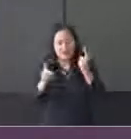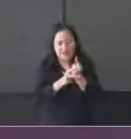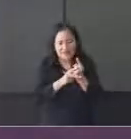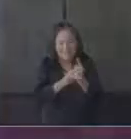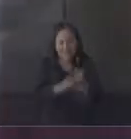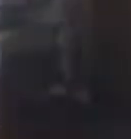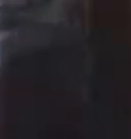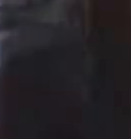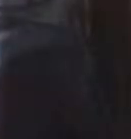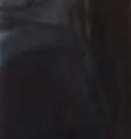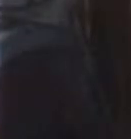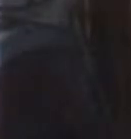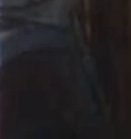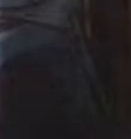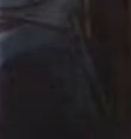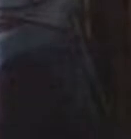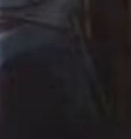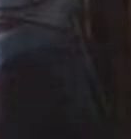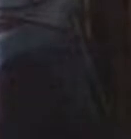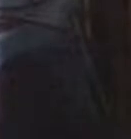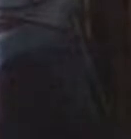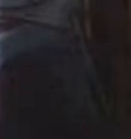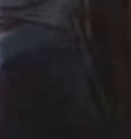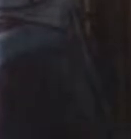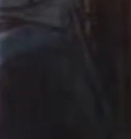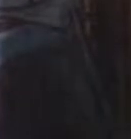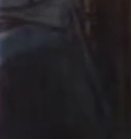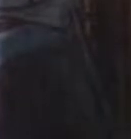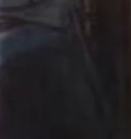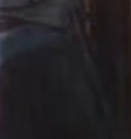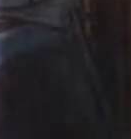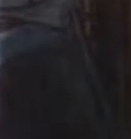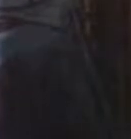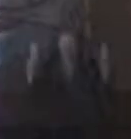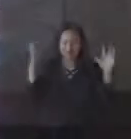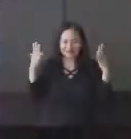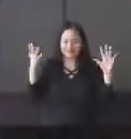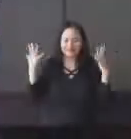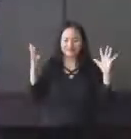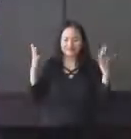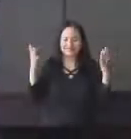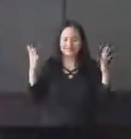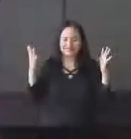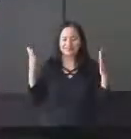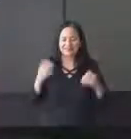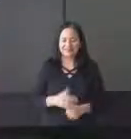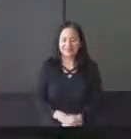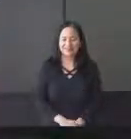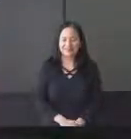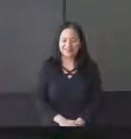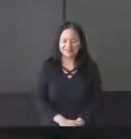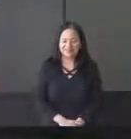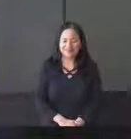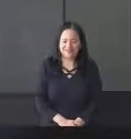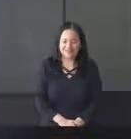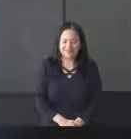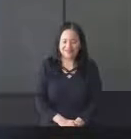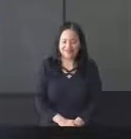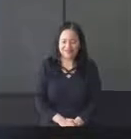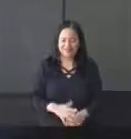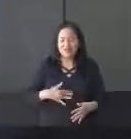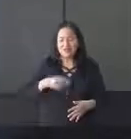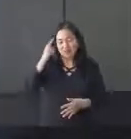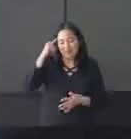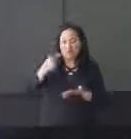much. Thank you, Victor. Well, we give you a hand, both